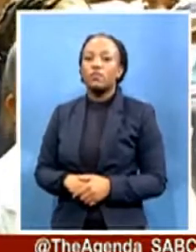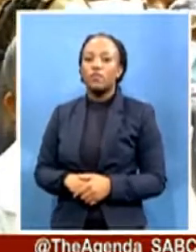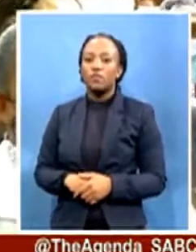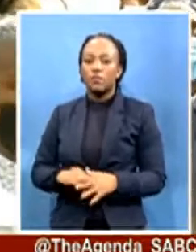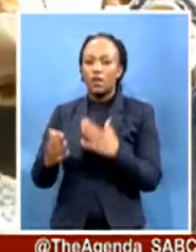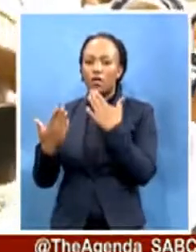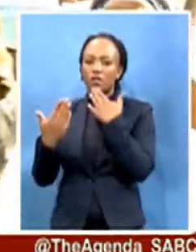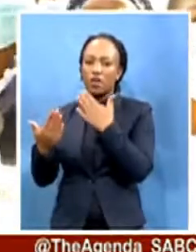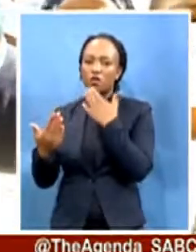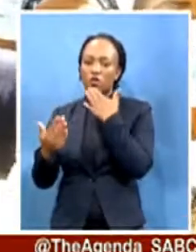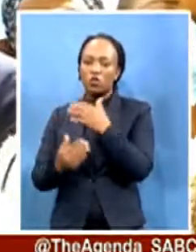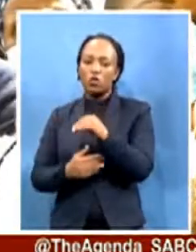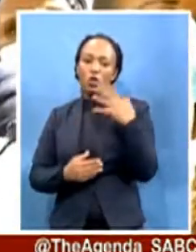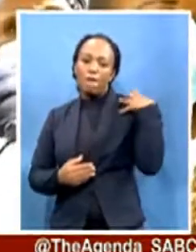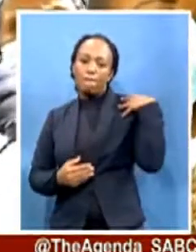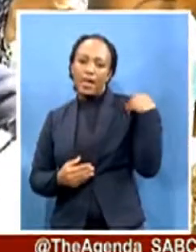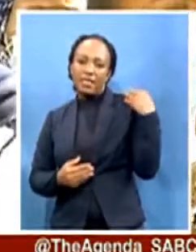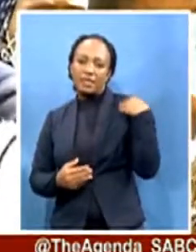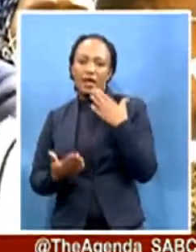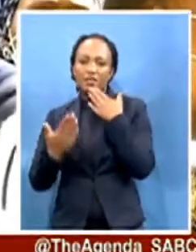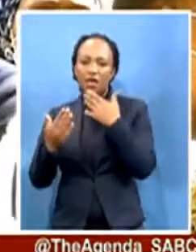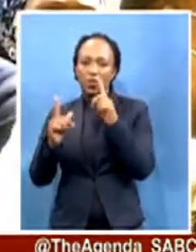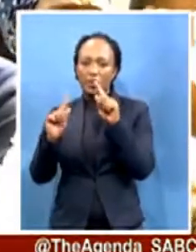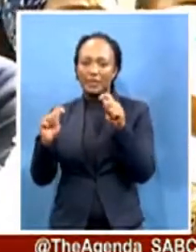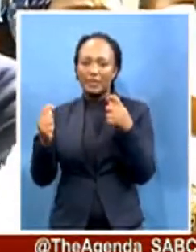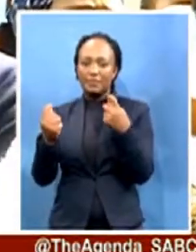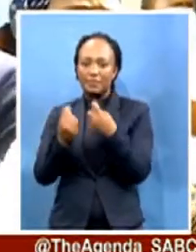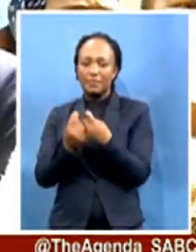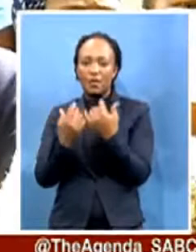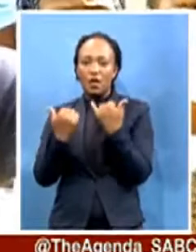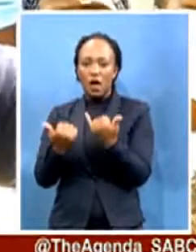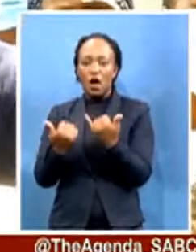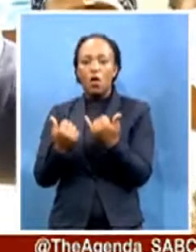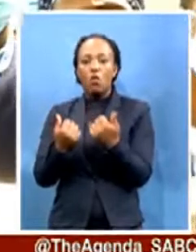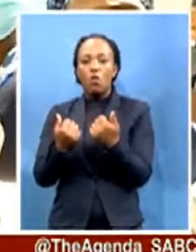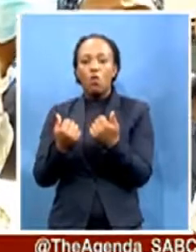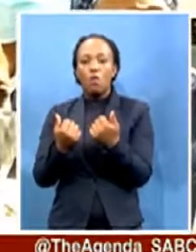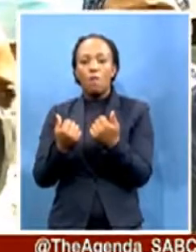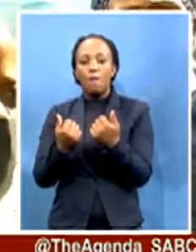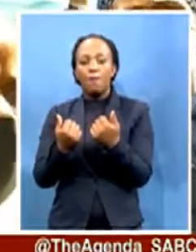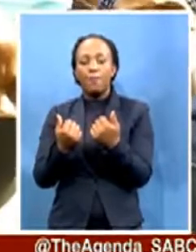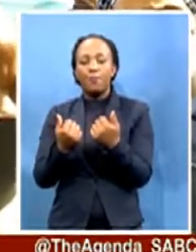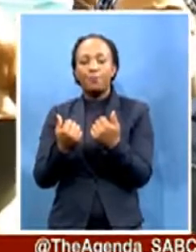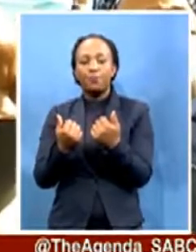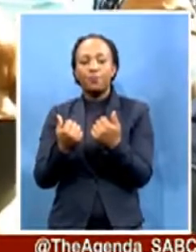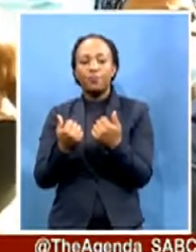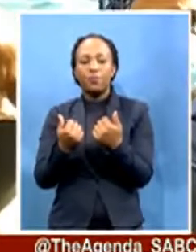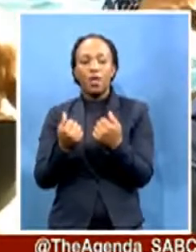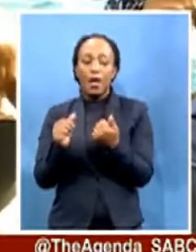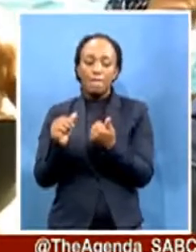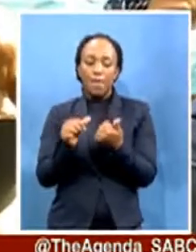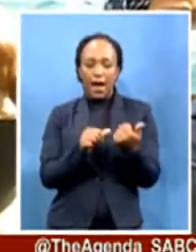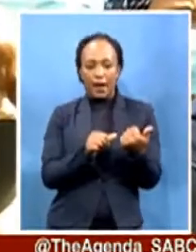should now be going back to I will have to request to check from